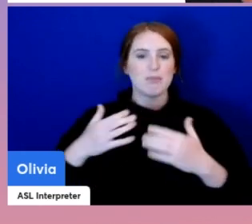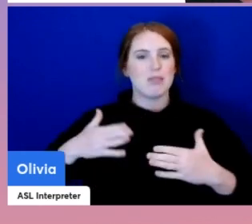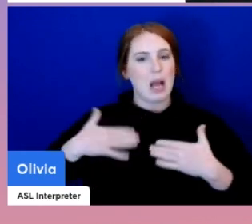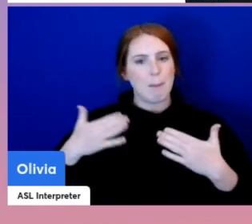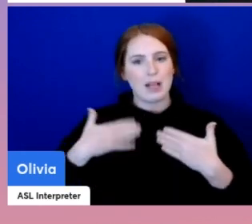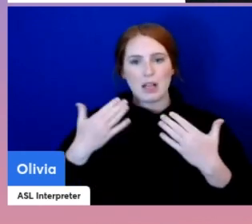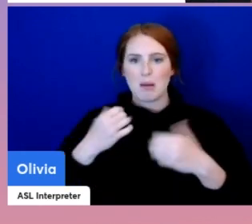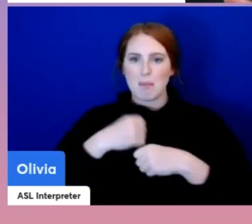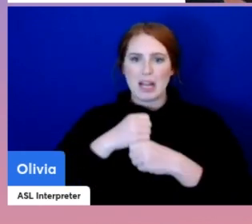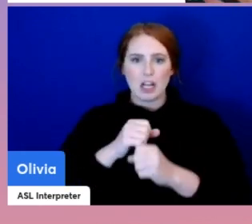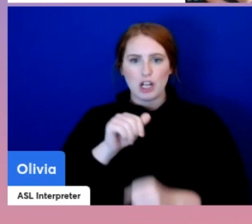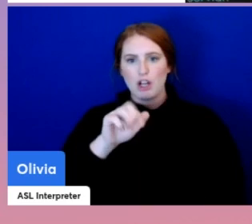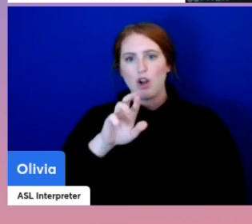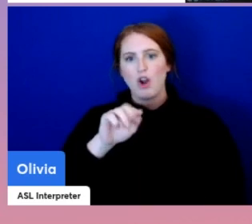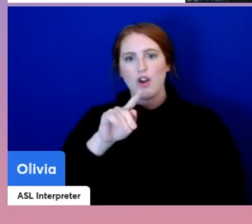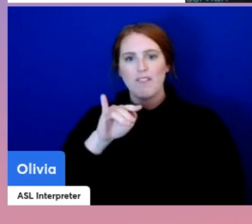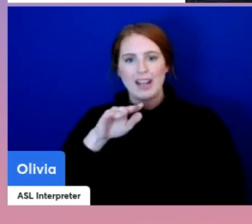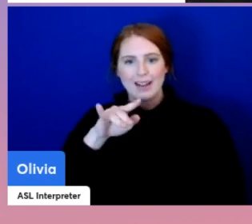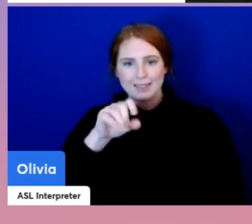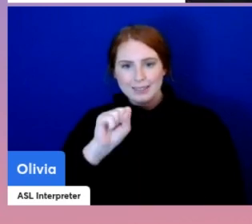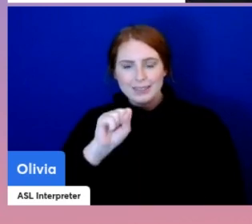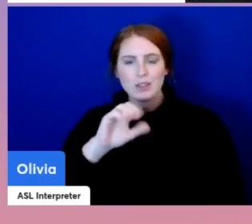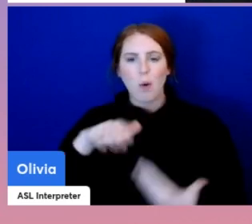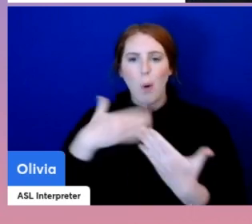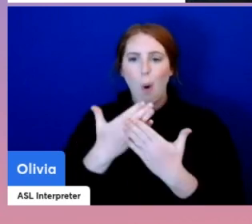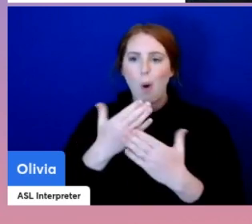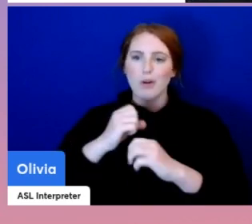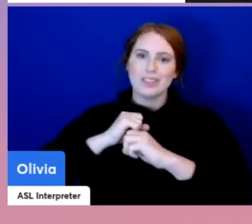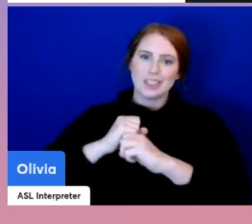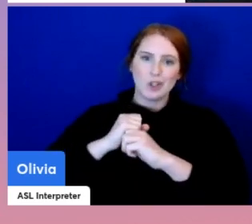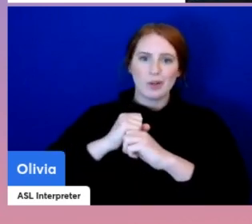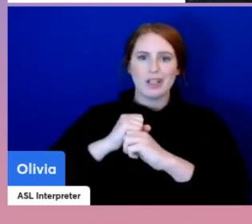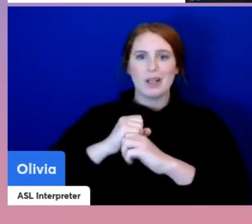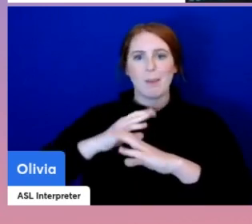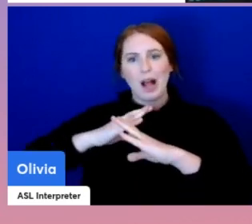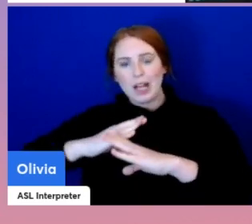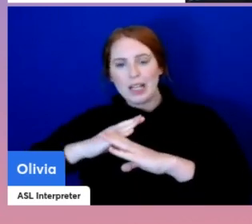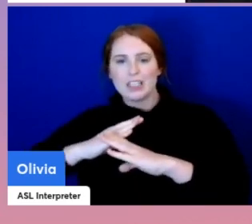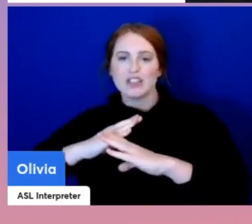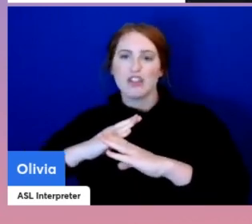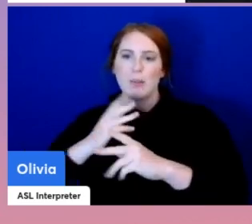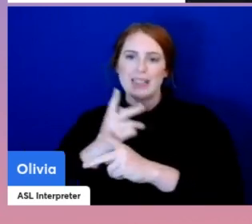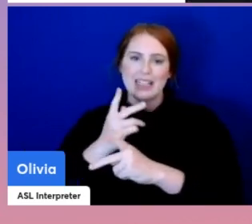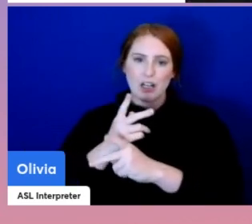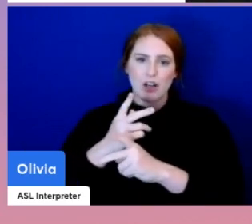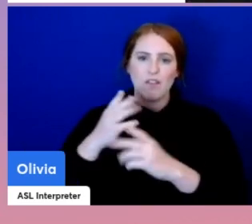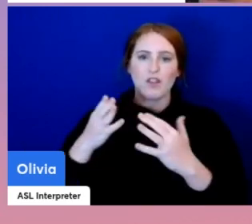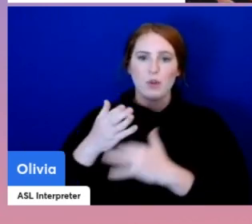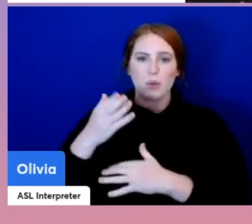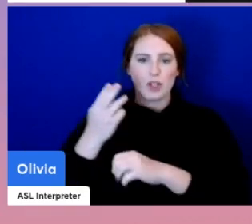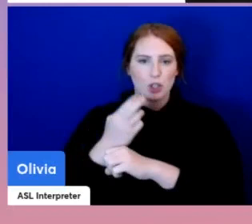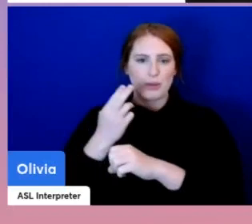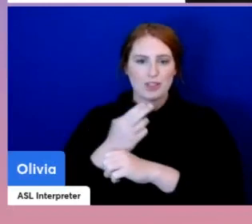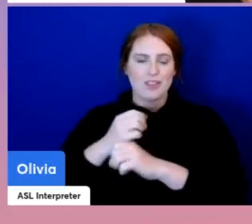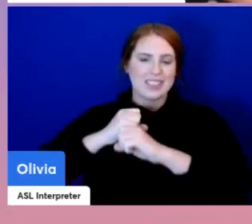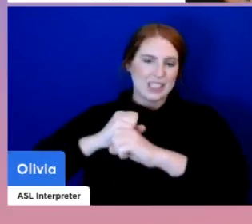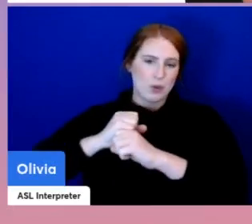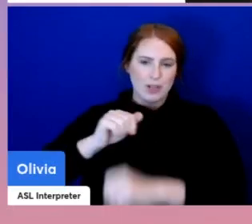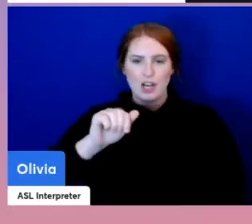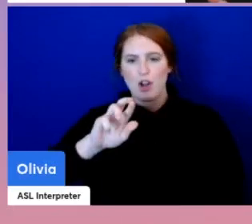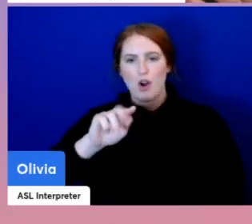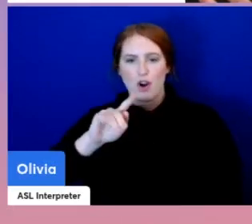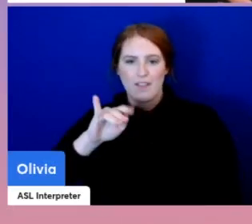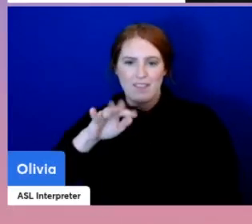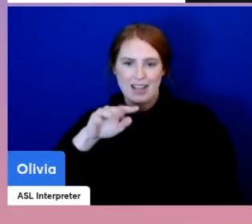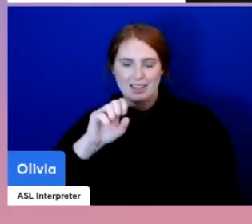happy that all the security roadblocks are being taken care of through the use of easy-to-use secure artifacts. And so our security team might